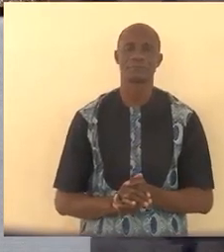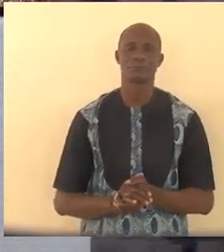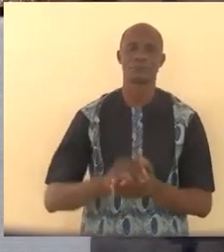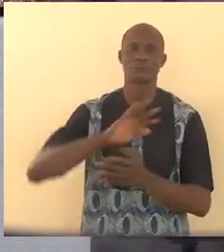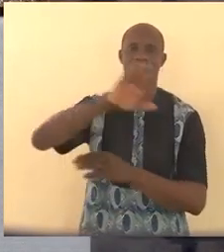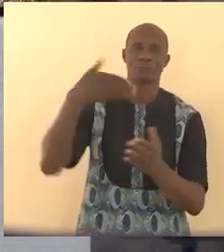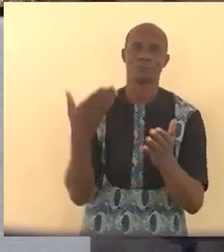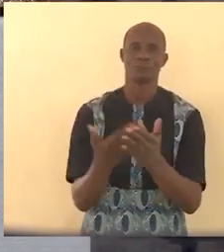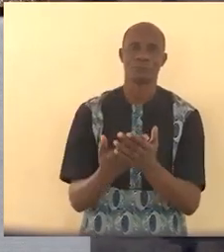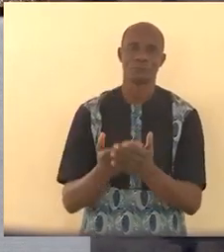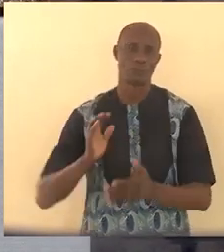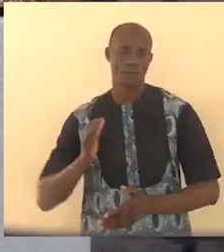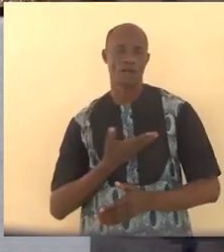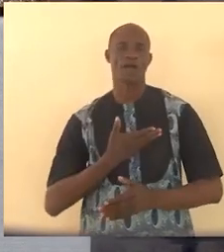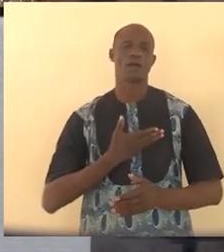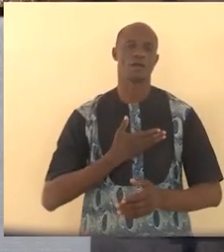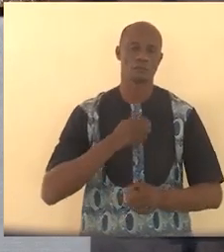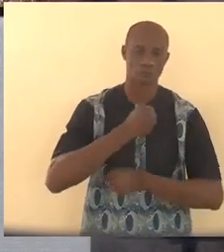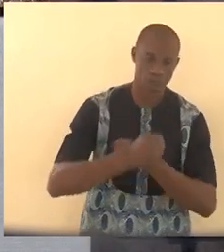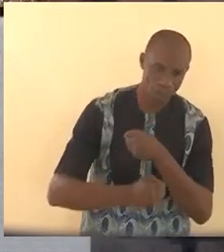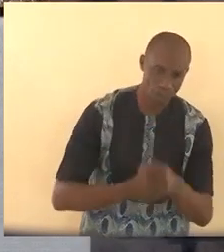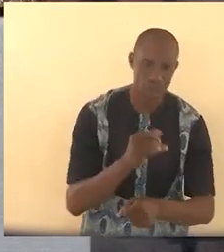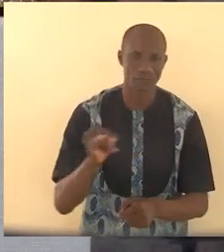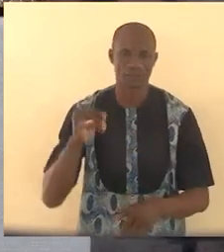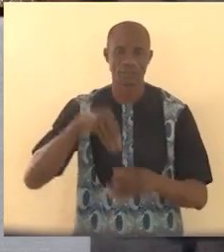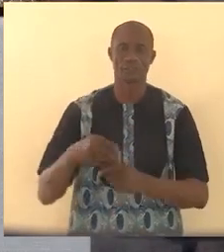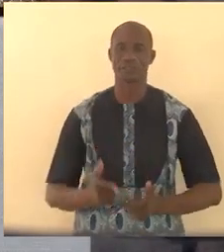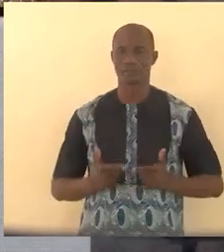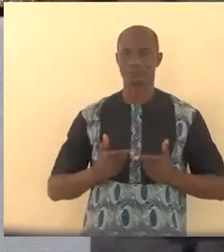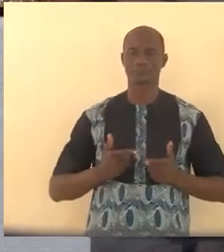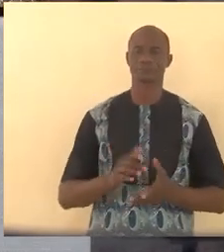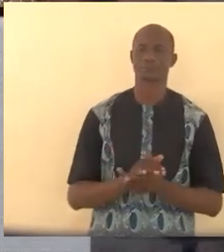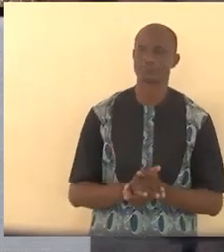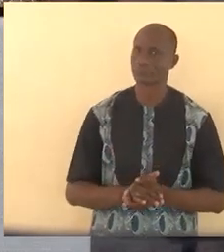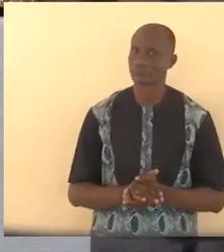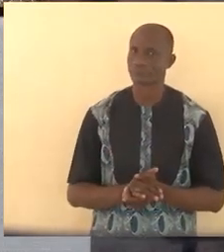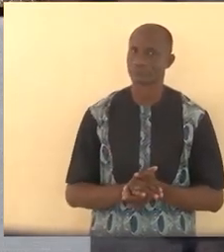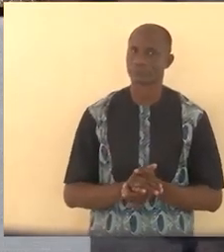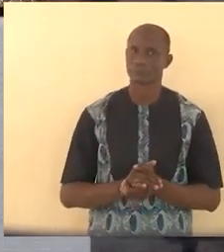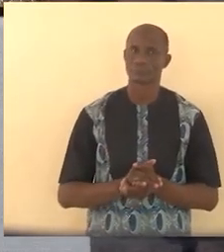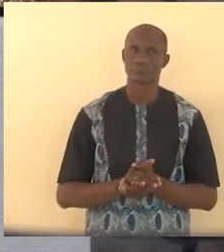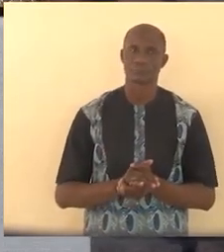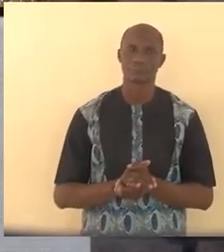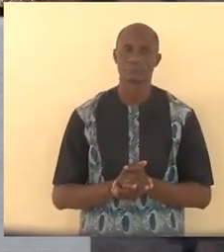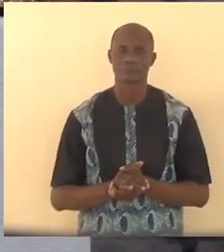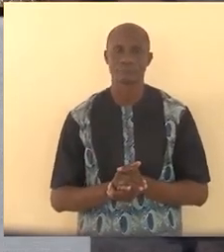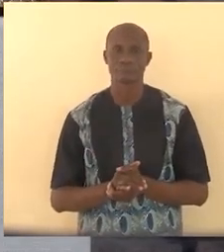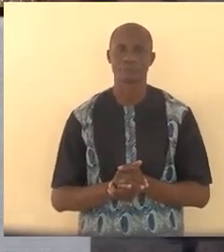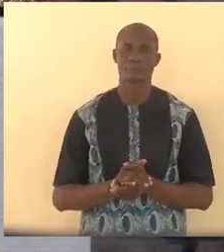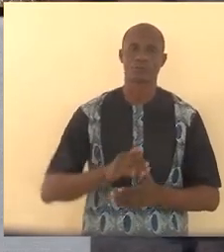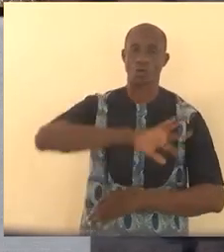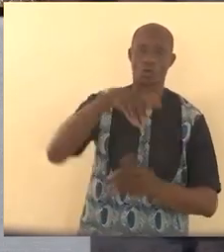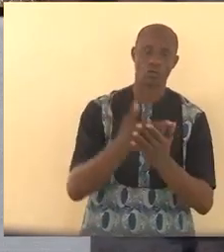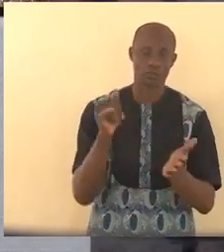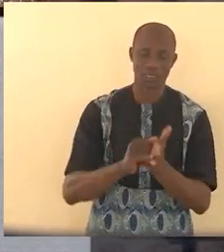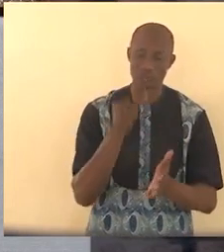vanities, all our struggles in us. All that is of